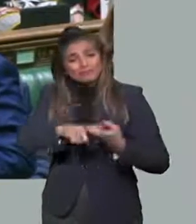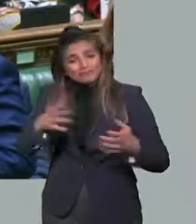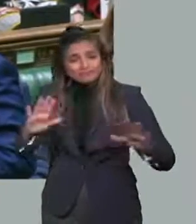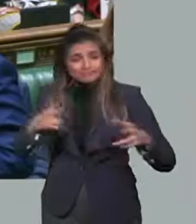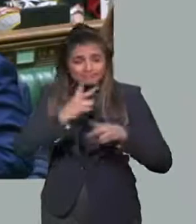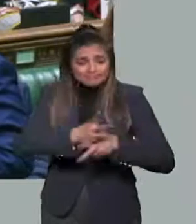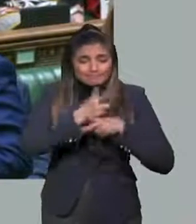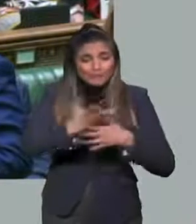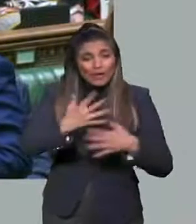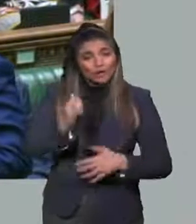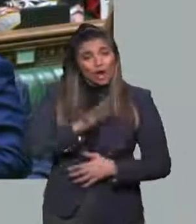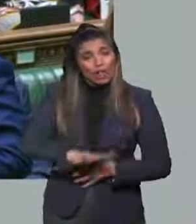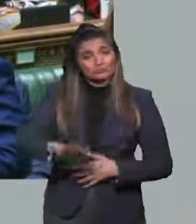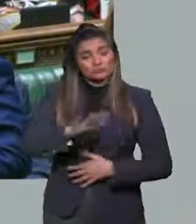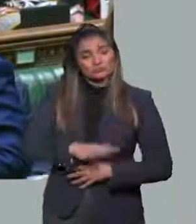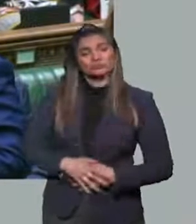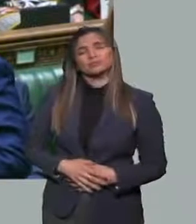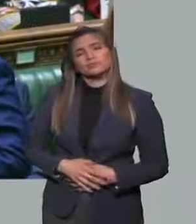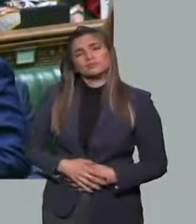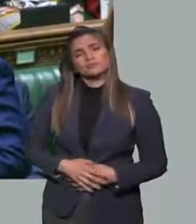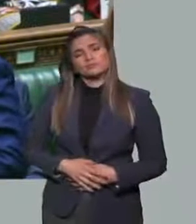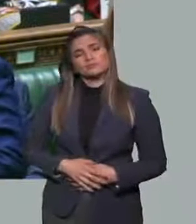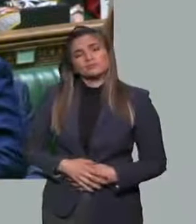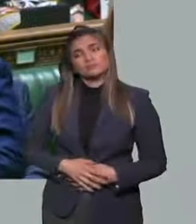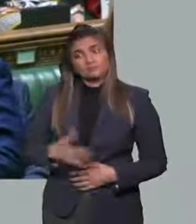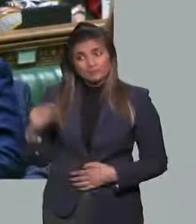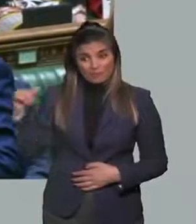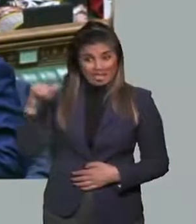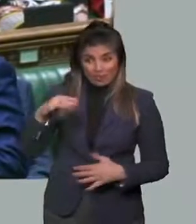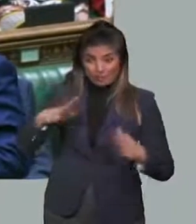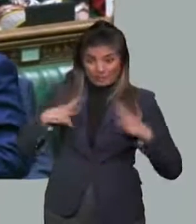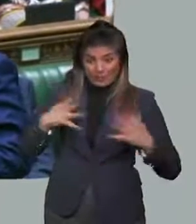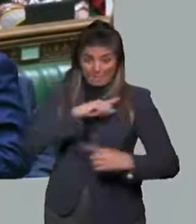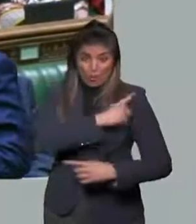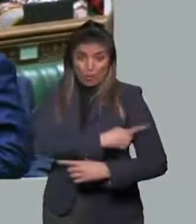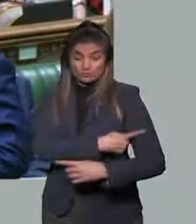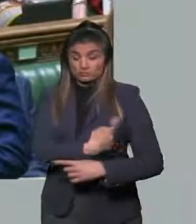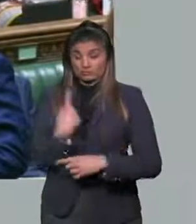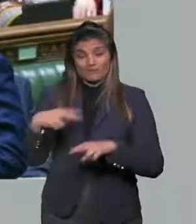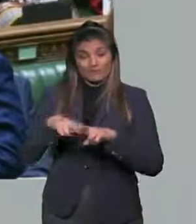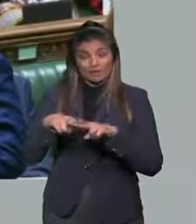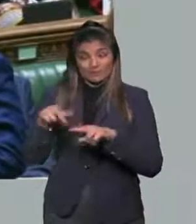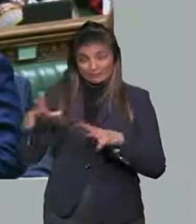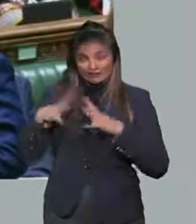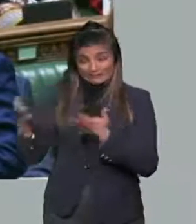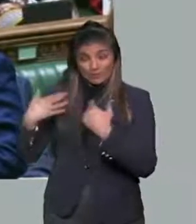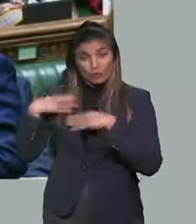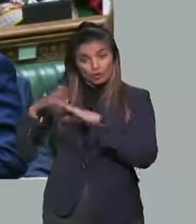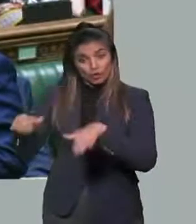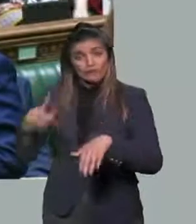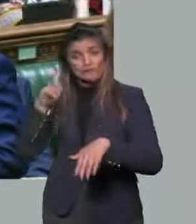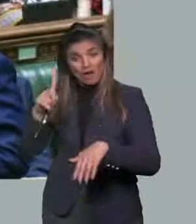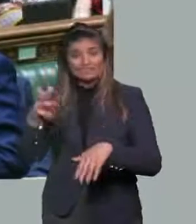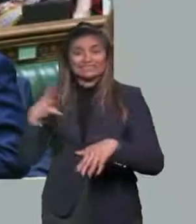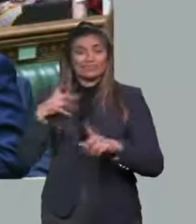plane ready and waiting in Poland to bring these orphans to the UK on Friday, but that flight will leave empty without the